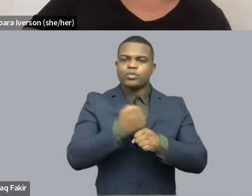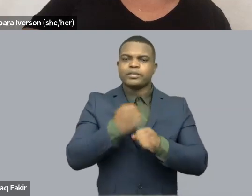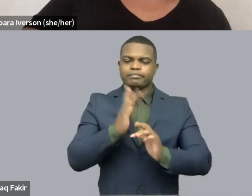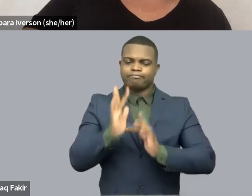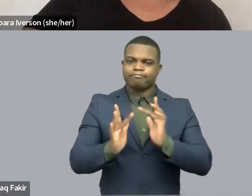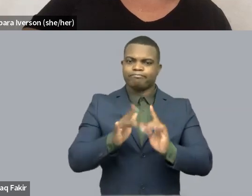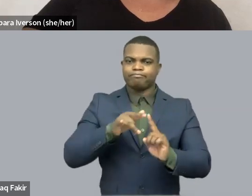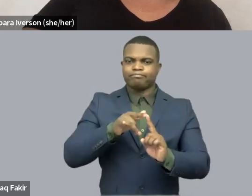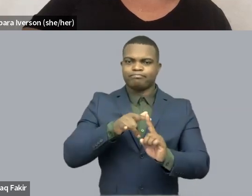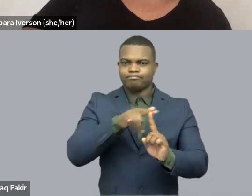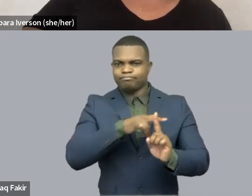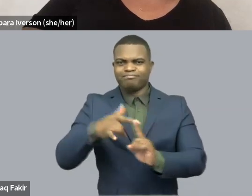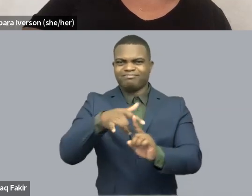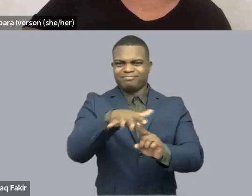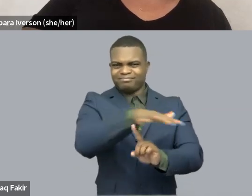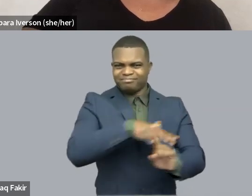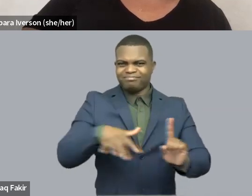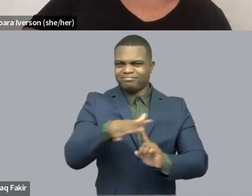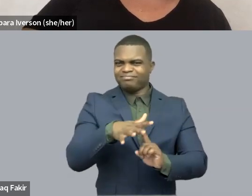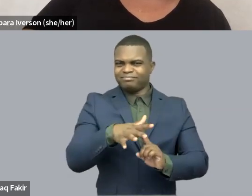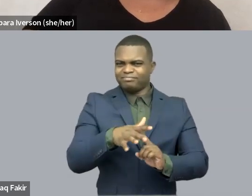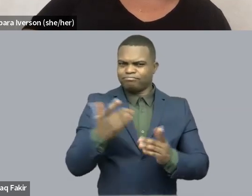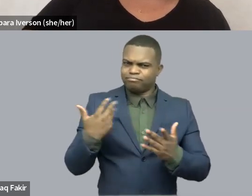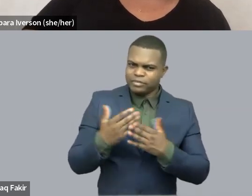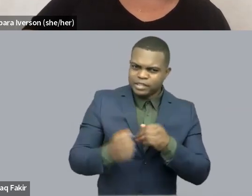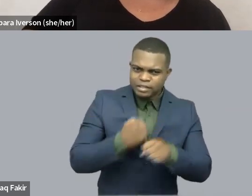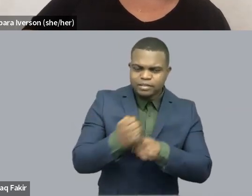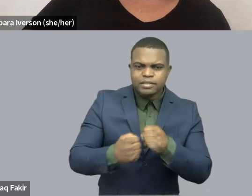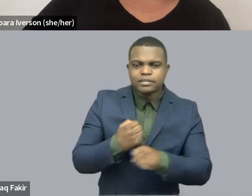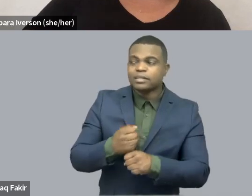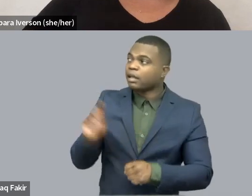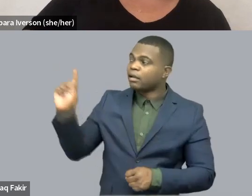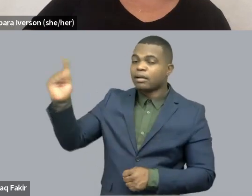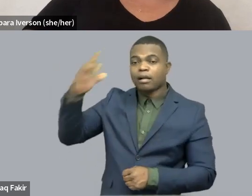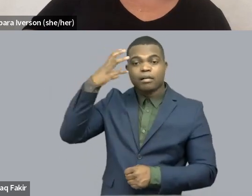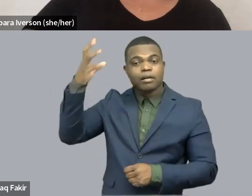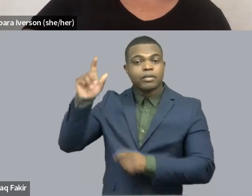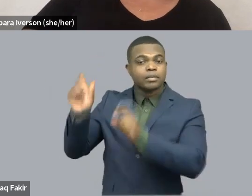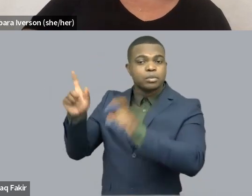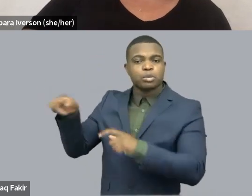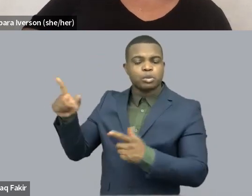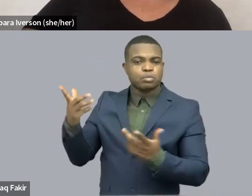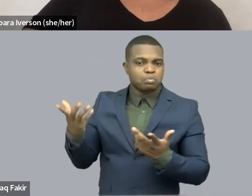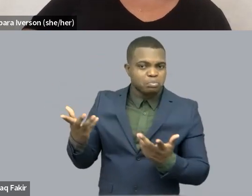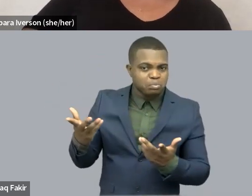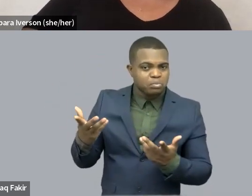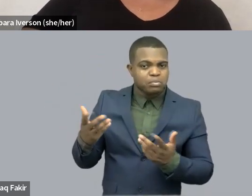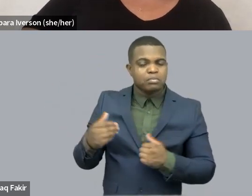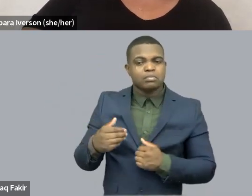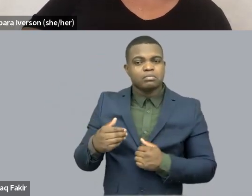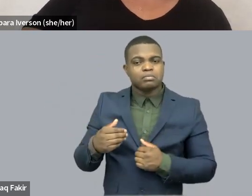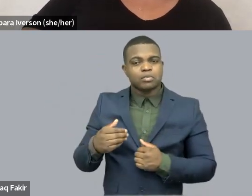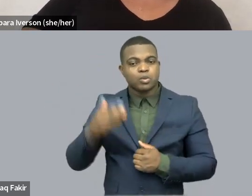policymakers get are kind of like numbers of attacks, damages, economic losses, and so on and so